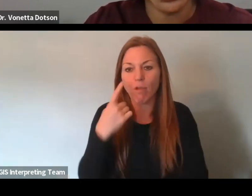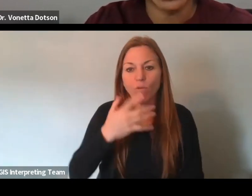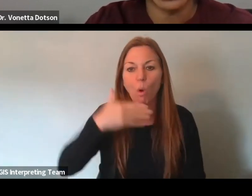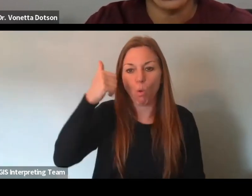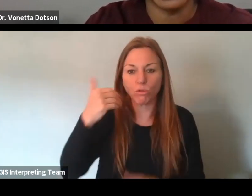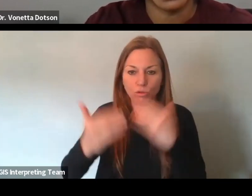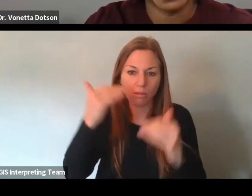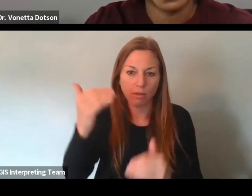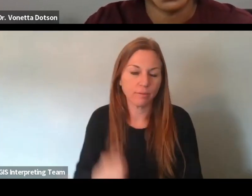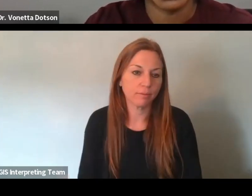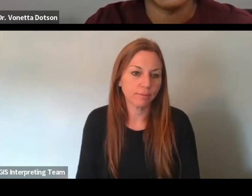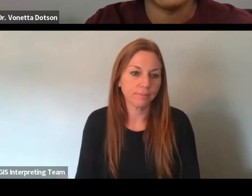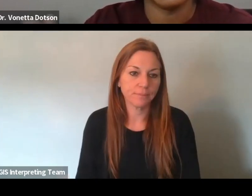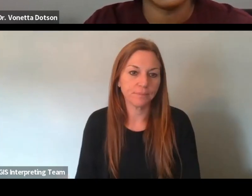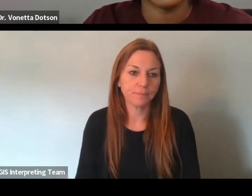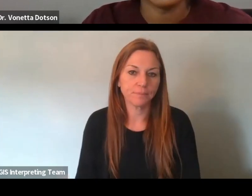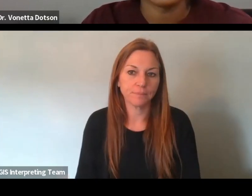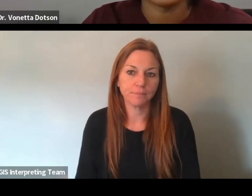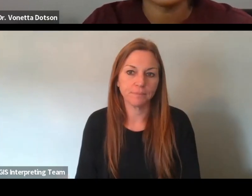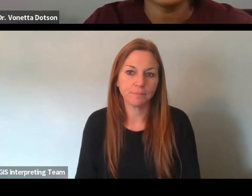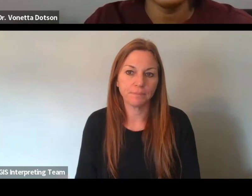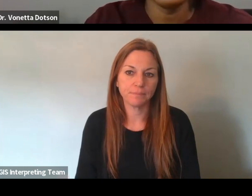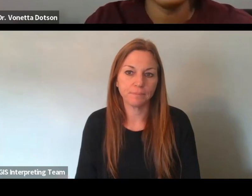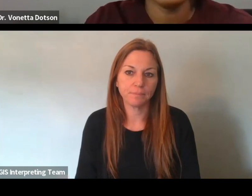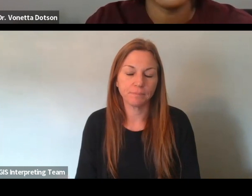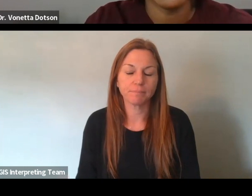I should say specifically in Black older adults.